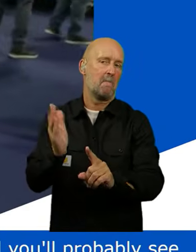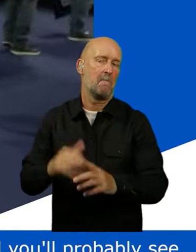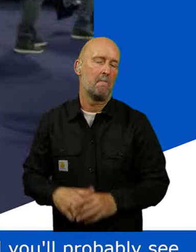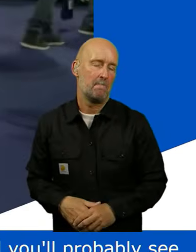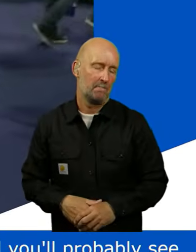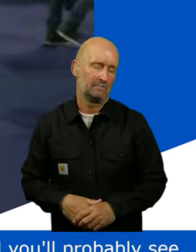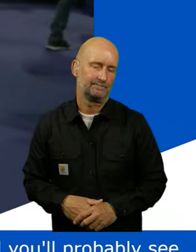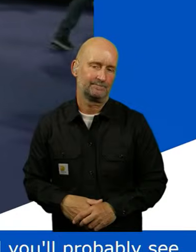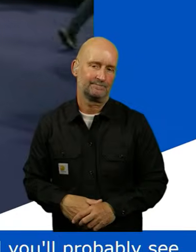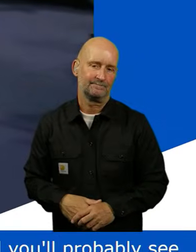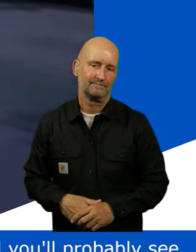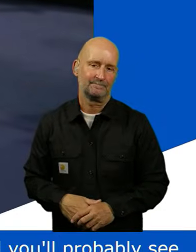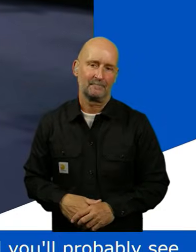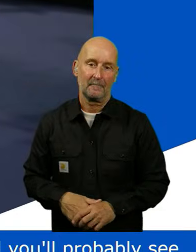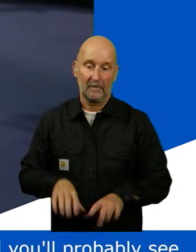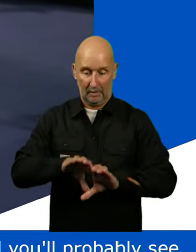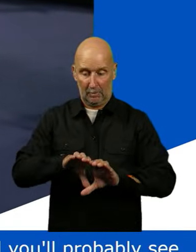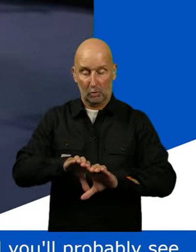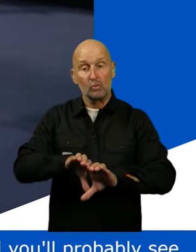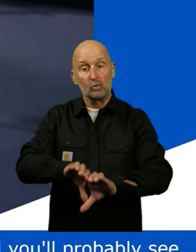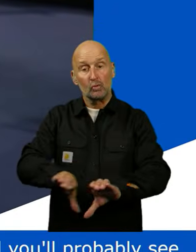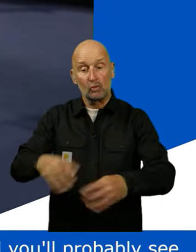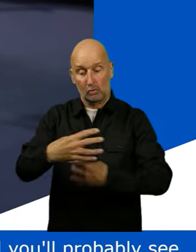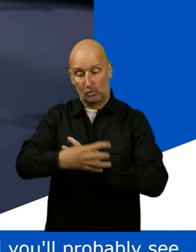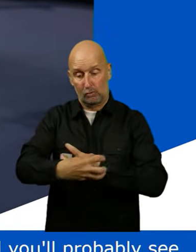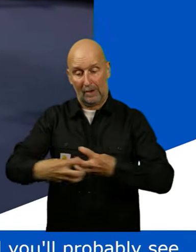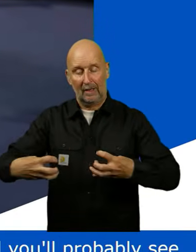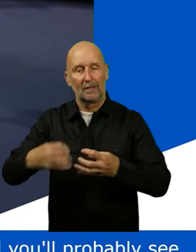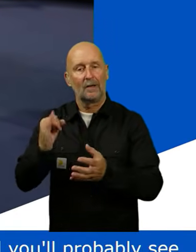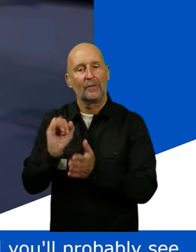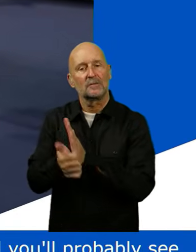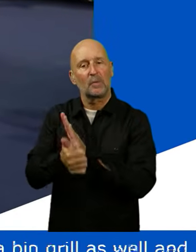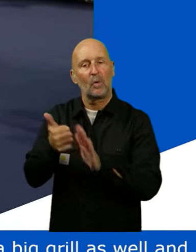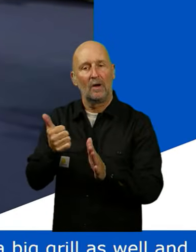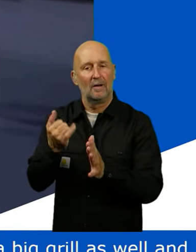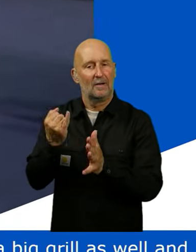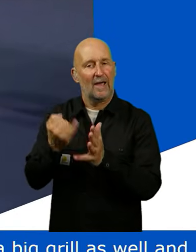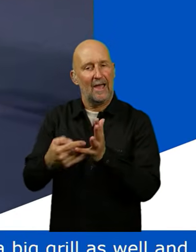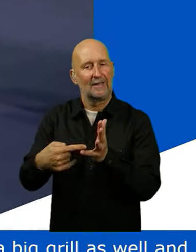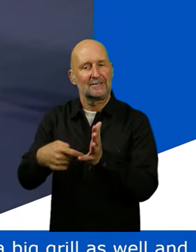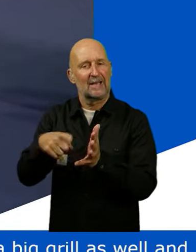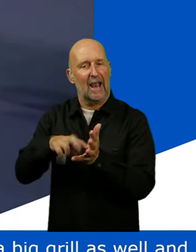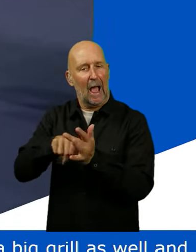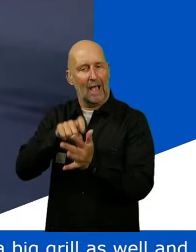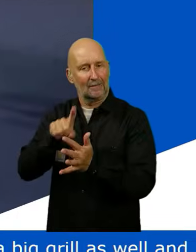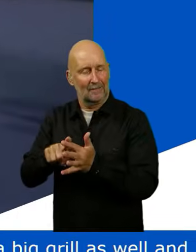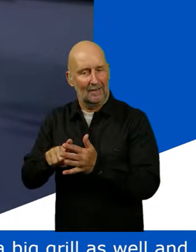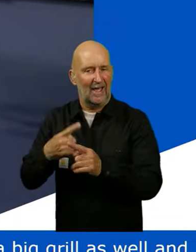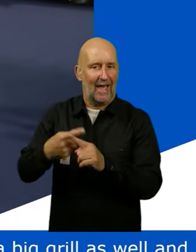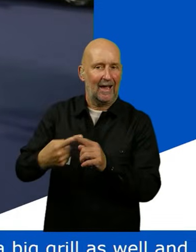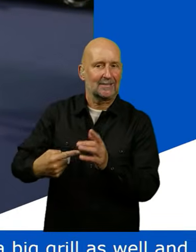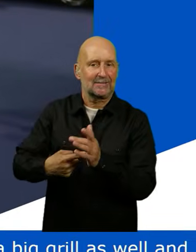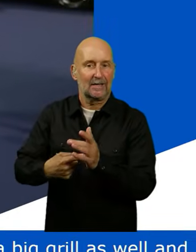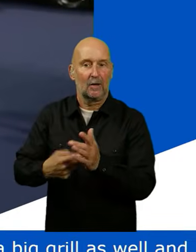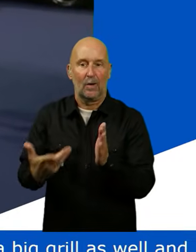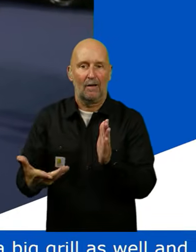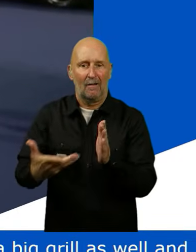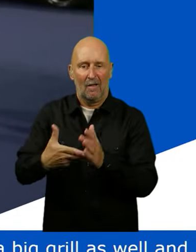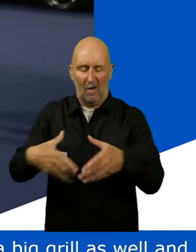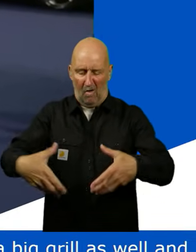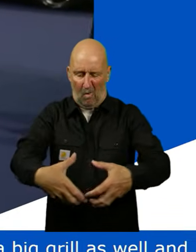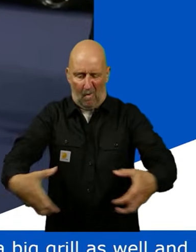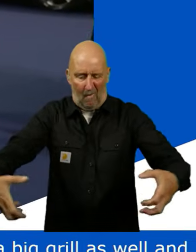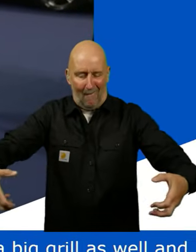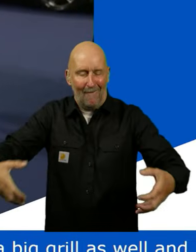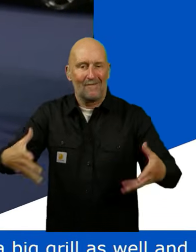move. You've got this big grille as well, and this is a sporty ST Line X version, so it has this more aggressive bumper that looks really